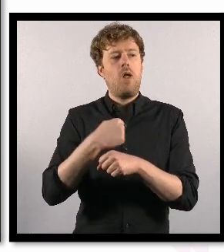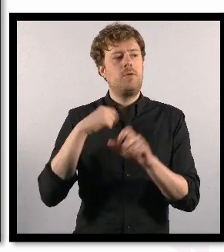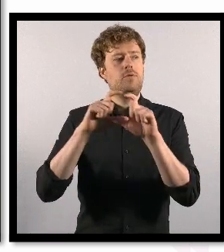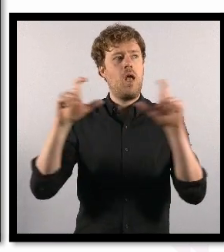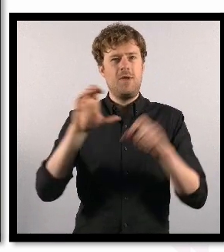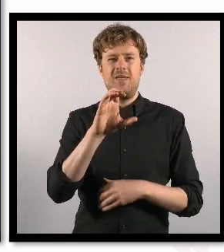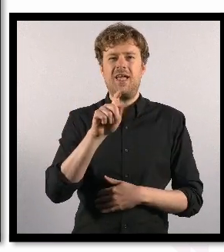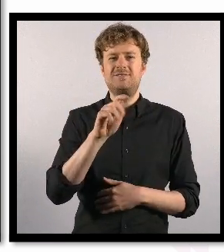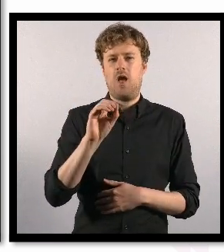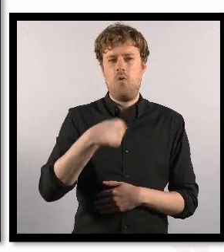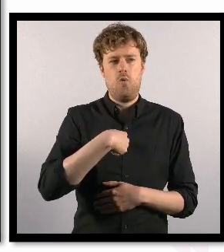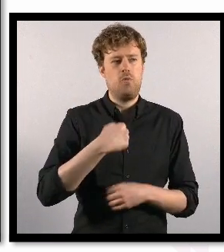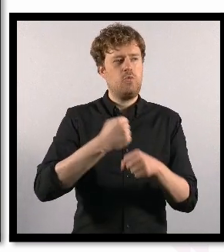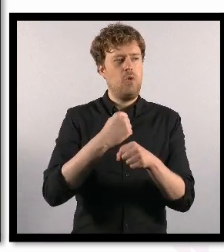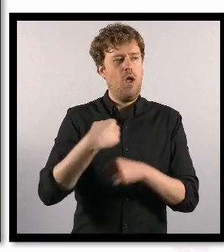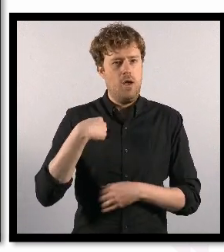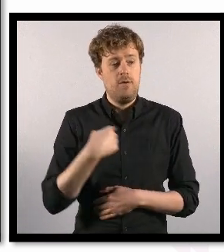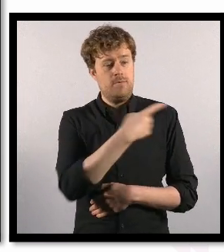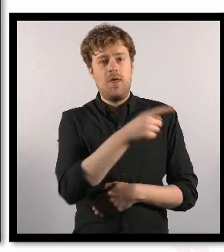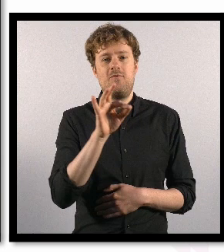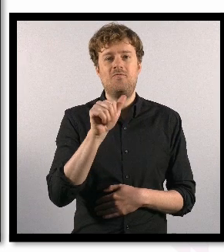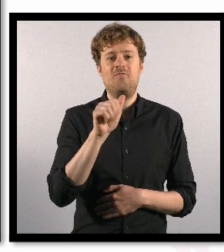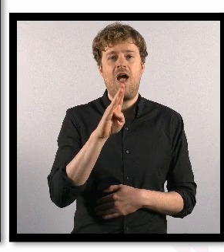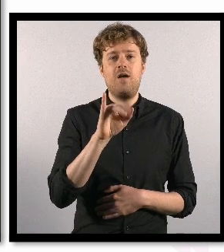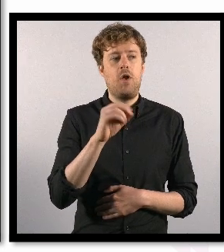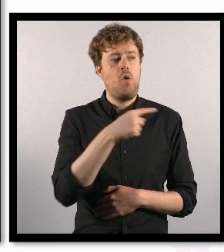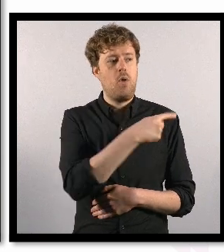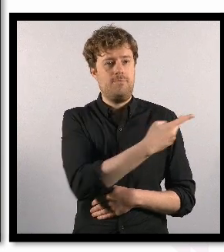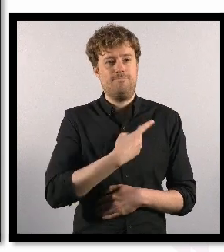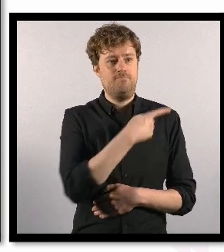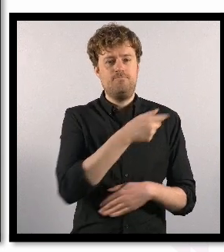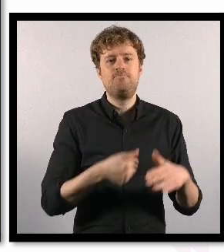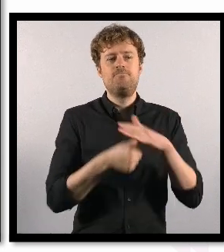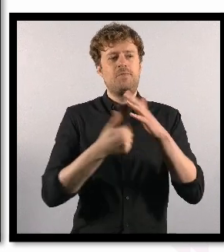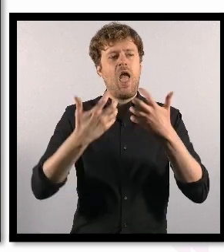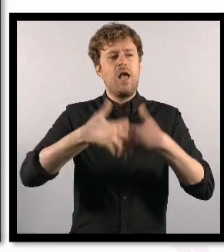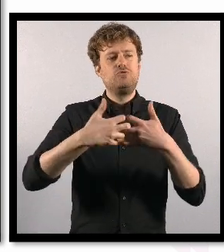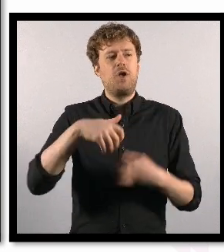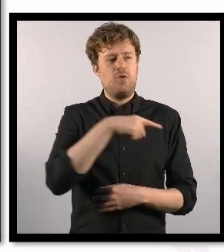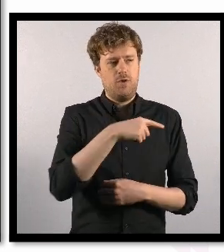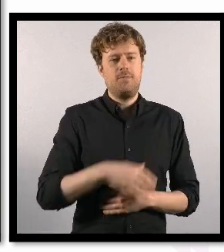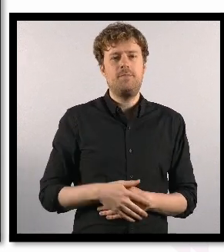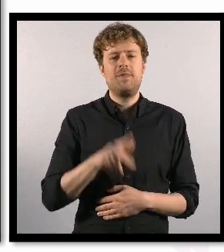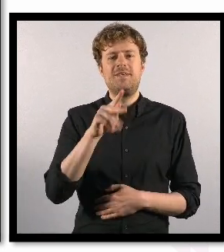PEPTONE is a biotech company based in Switzerland, and